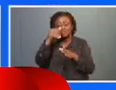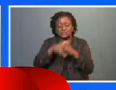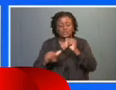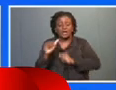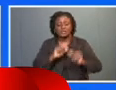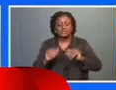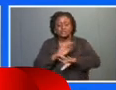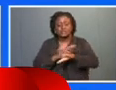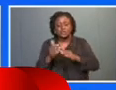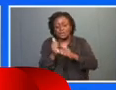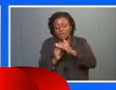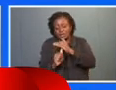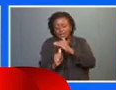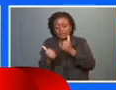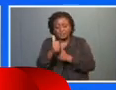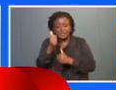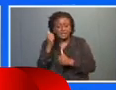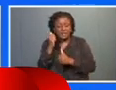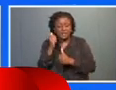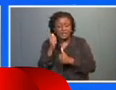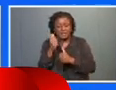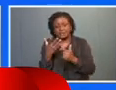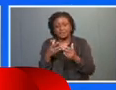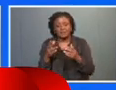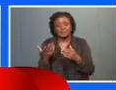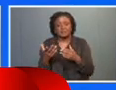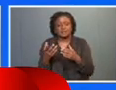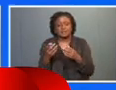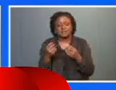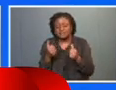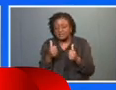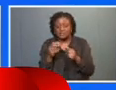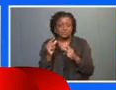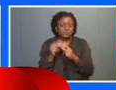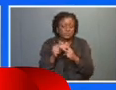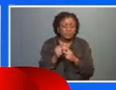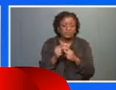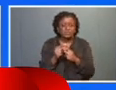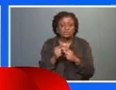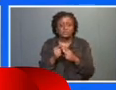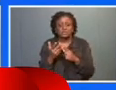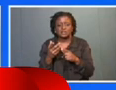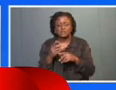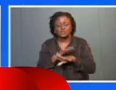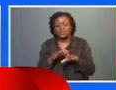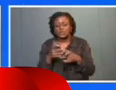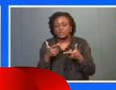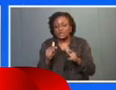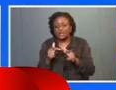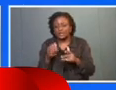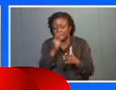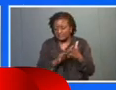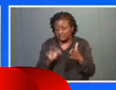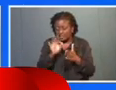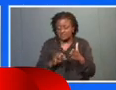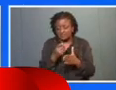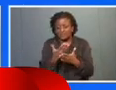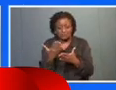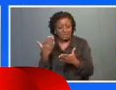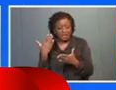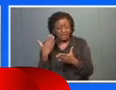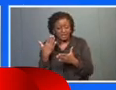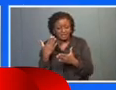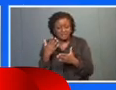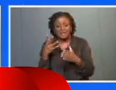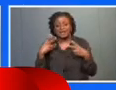behind buzzwords and hazy assurances. Don't let the failures of the past limit our ambition for the present. Have the